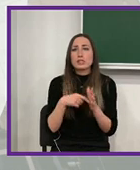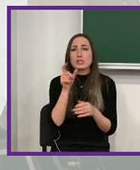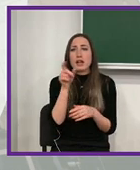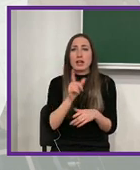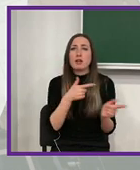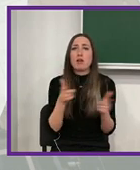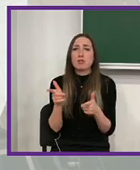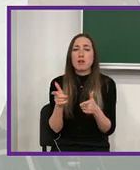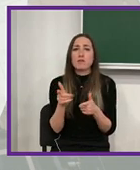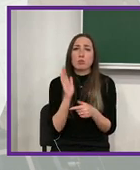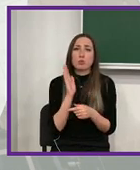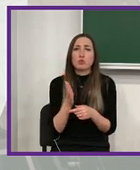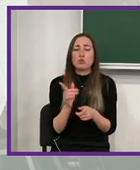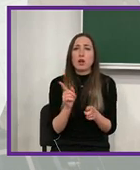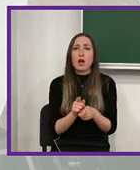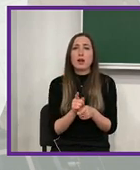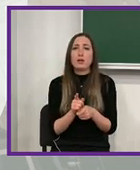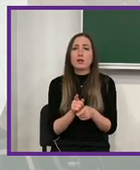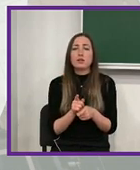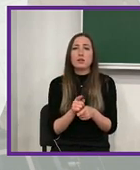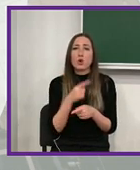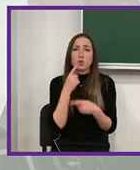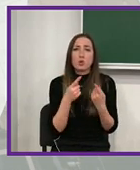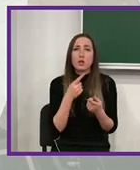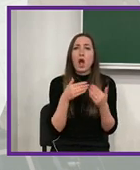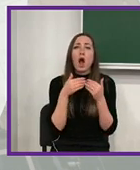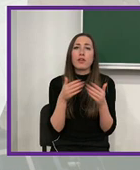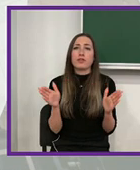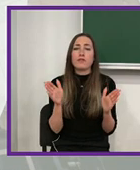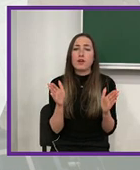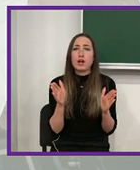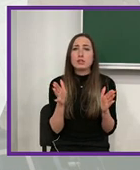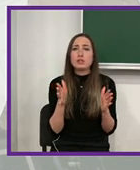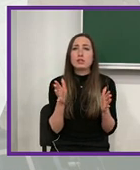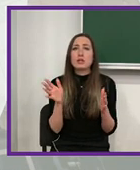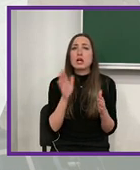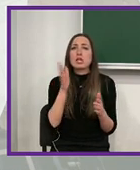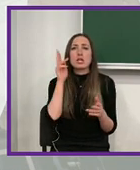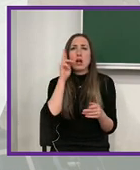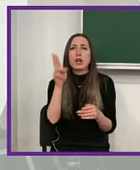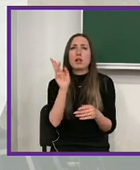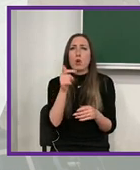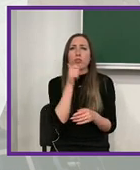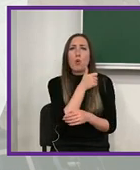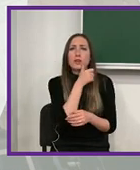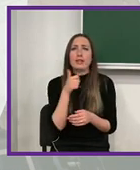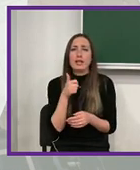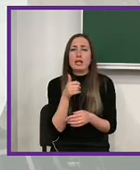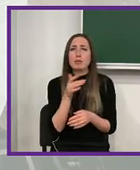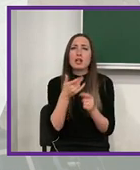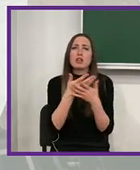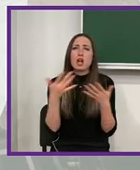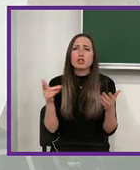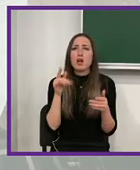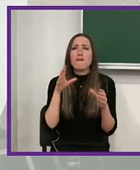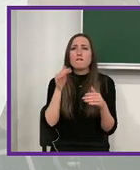can guarantee their anonymity. And there are different ways, like focus groups and so on, where